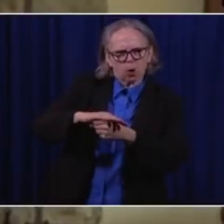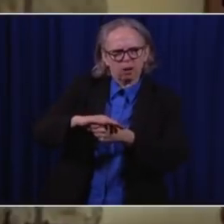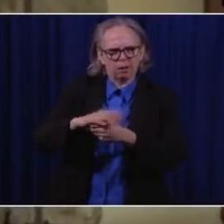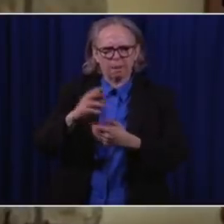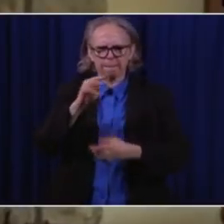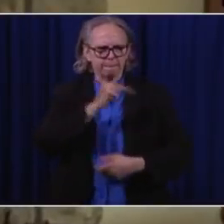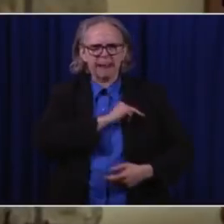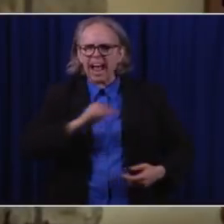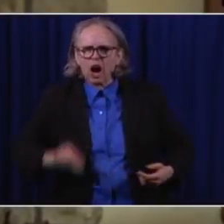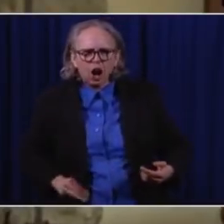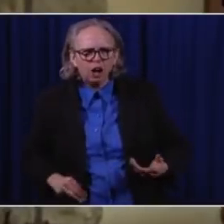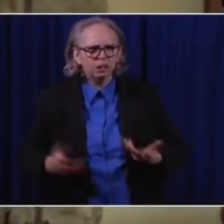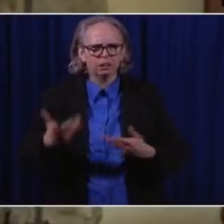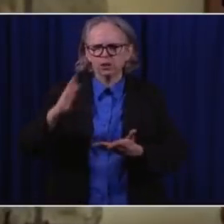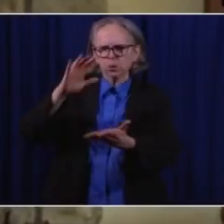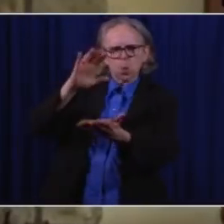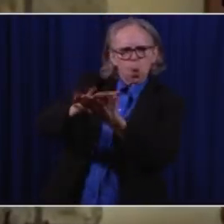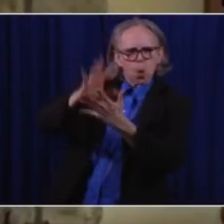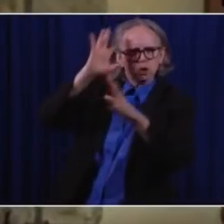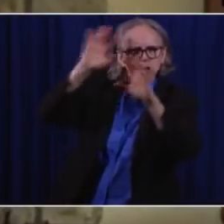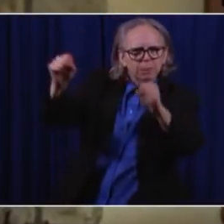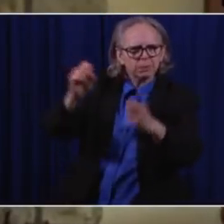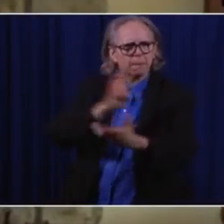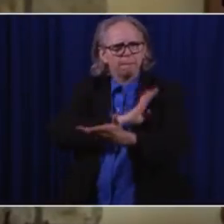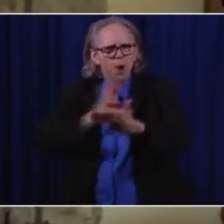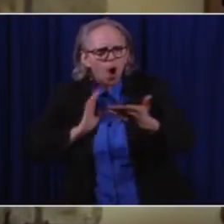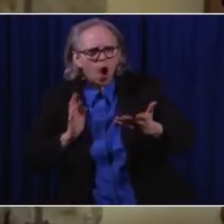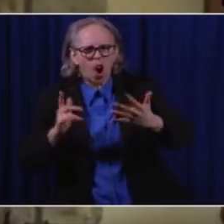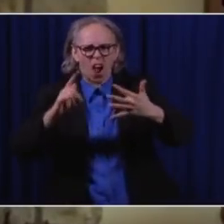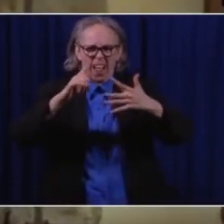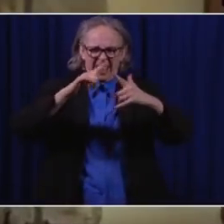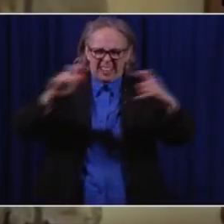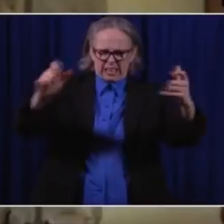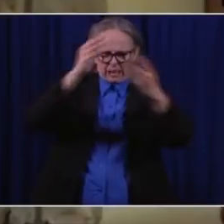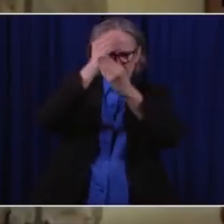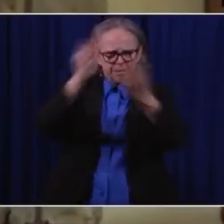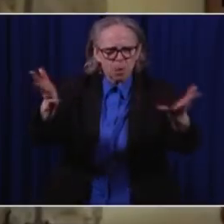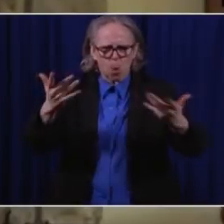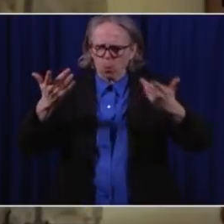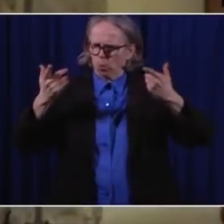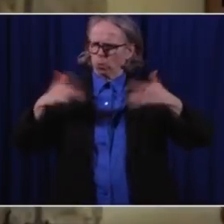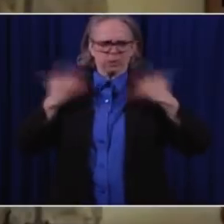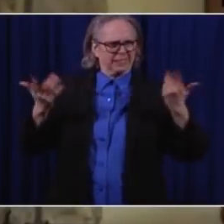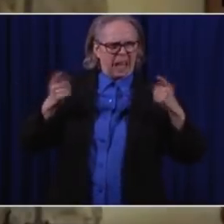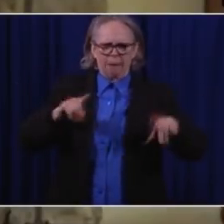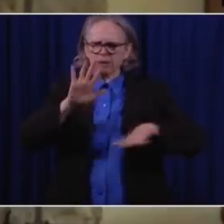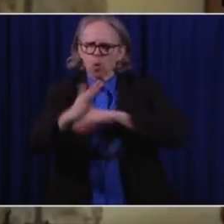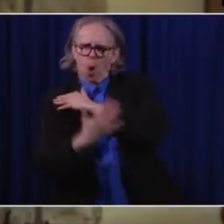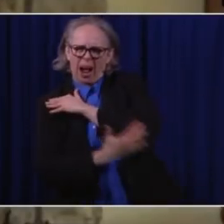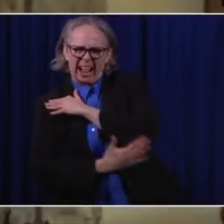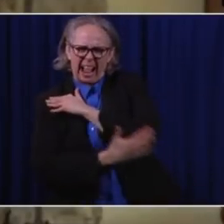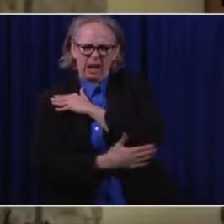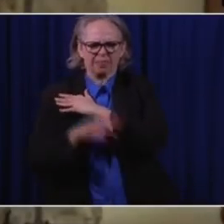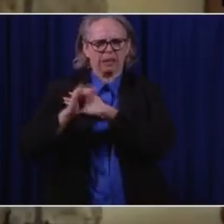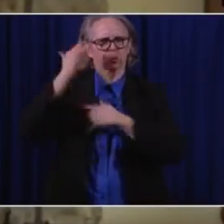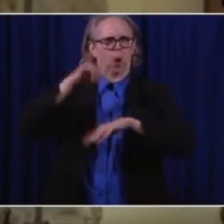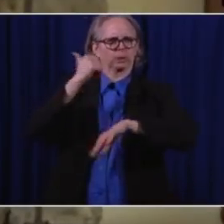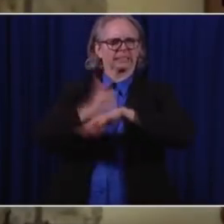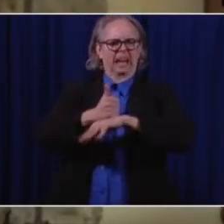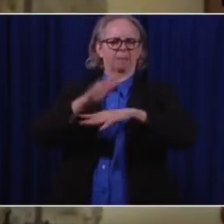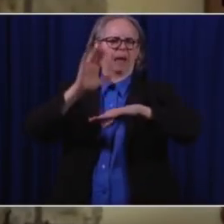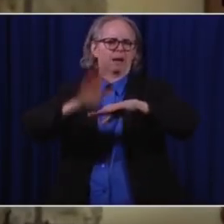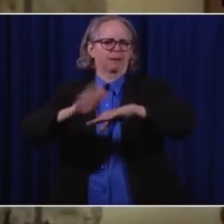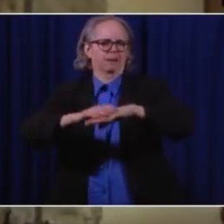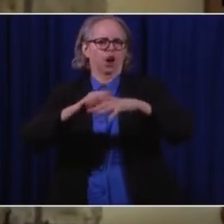it's school boards, about what is going on in that county. And so, again, we should look not just at the